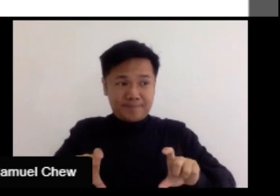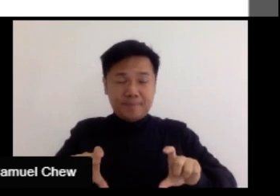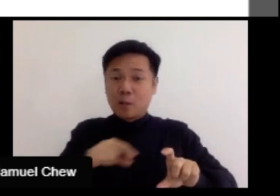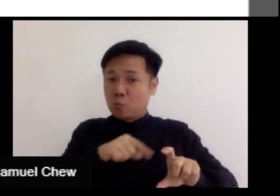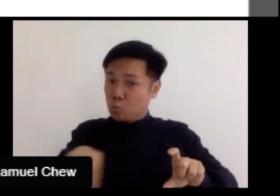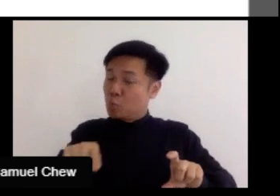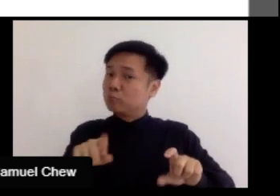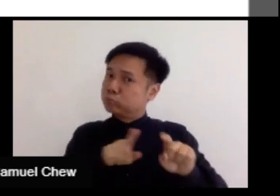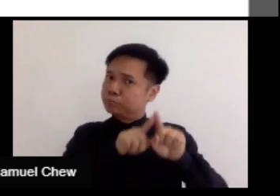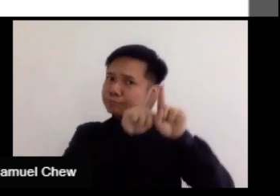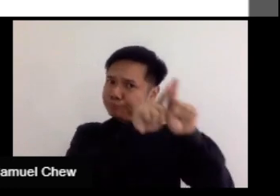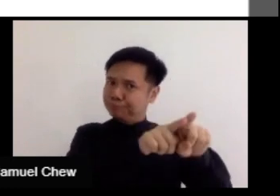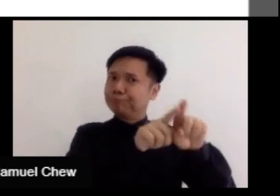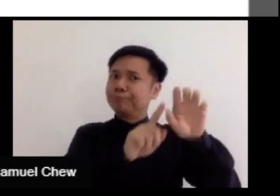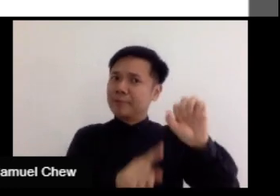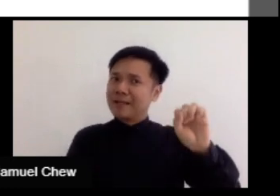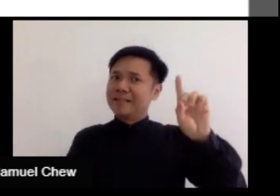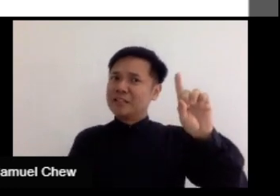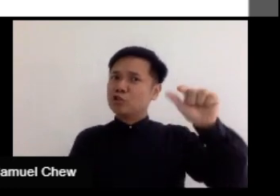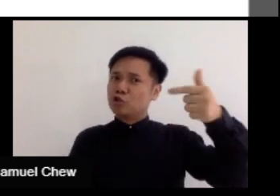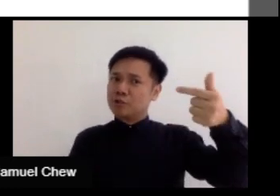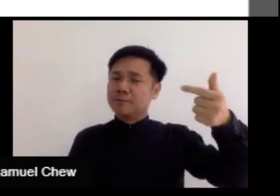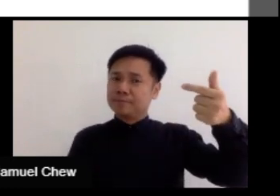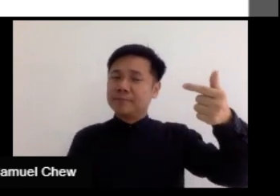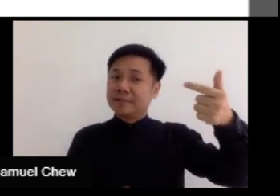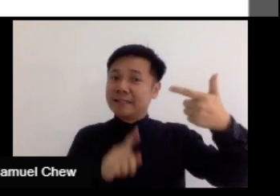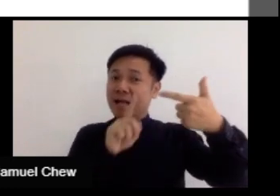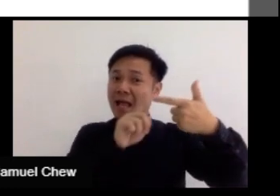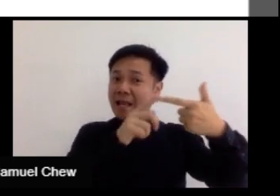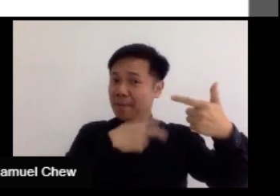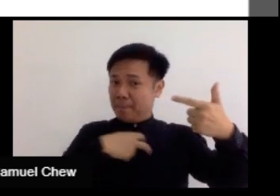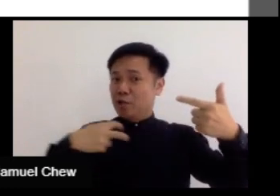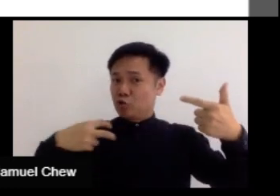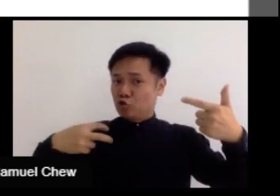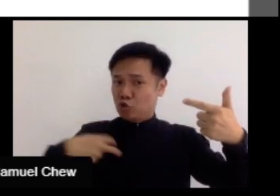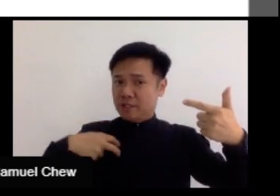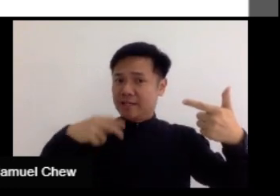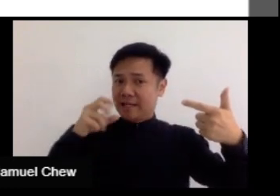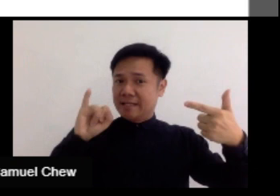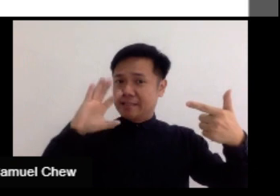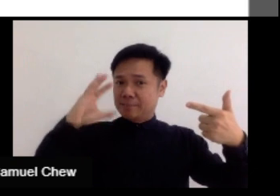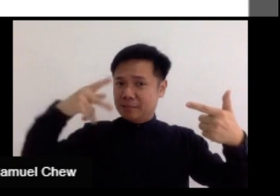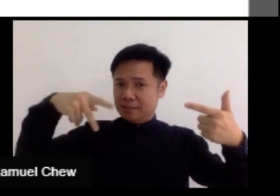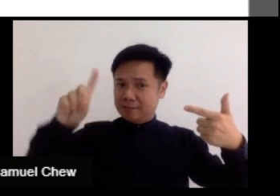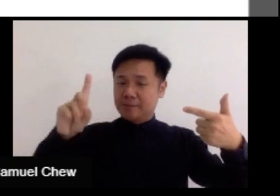line with SDG and also the Beijing platform and ICPD. Is that?